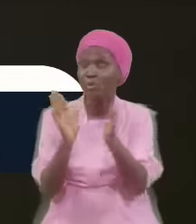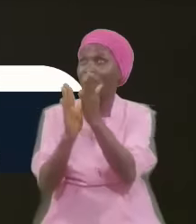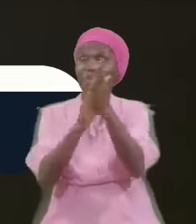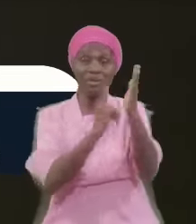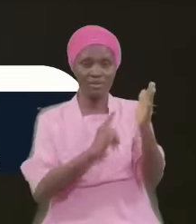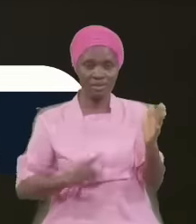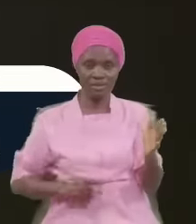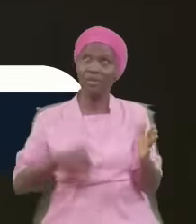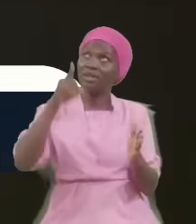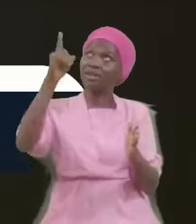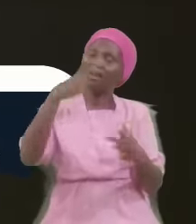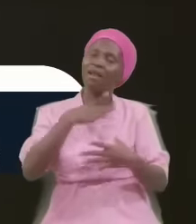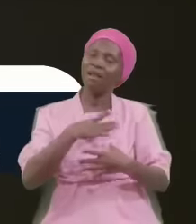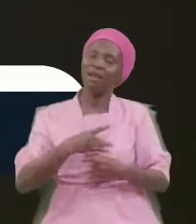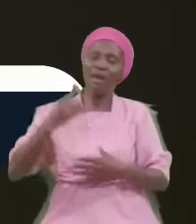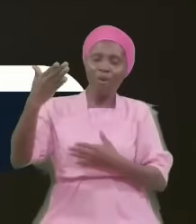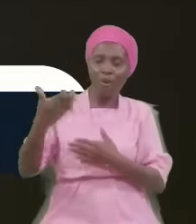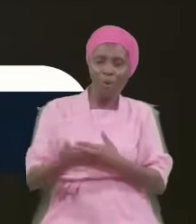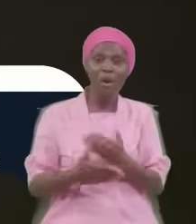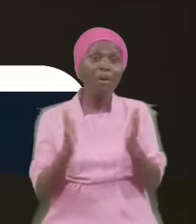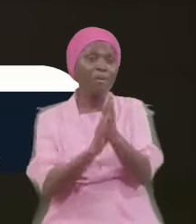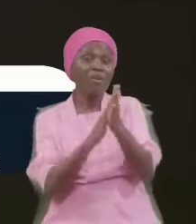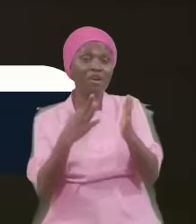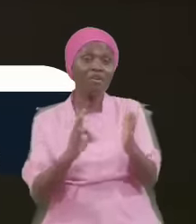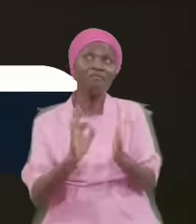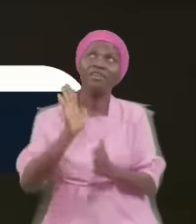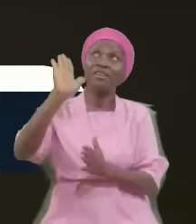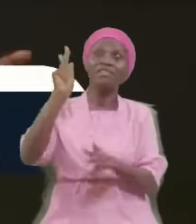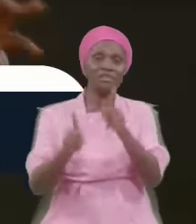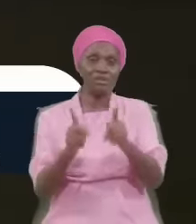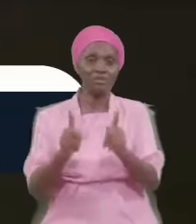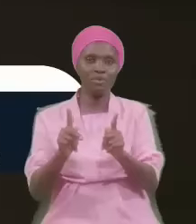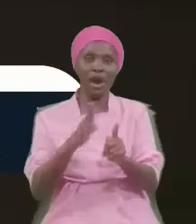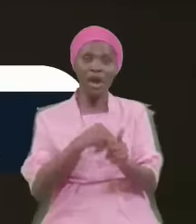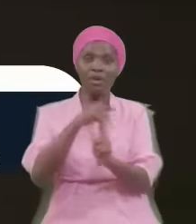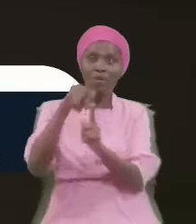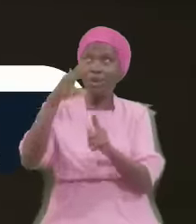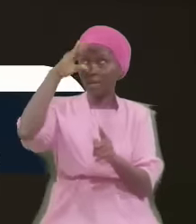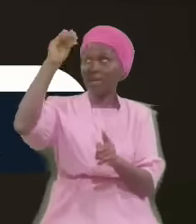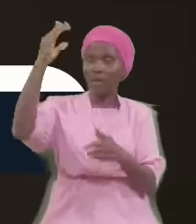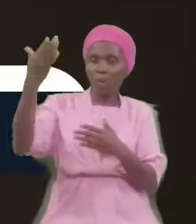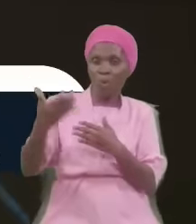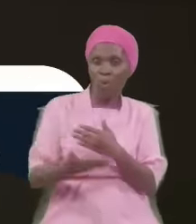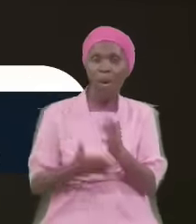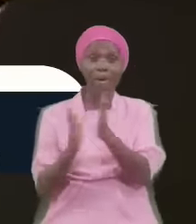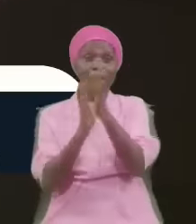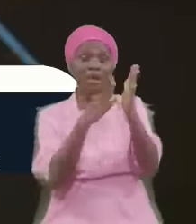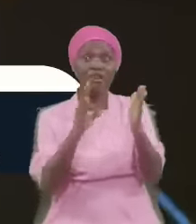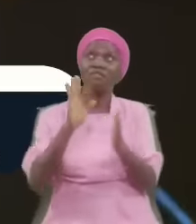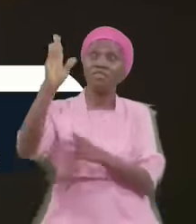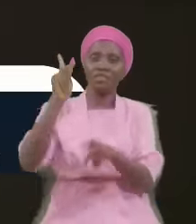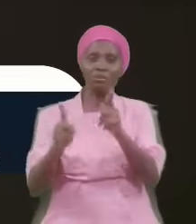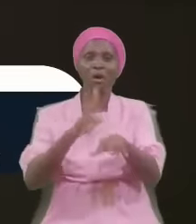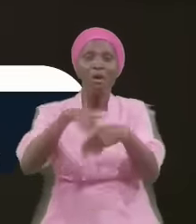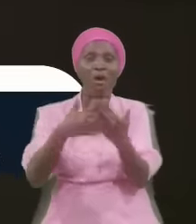the praises of his people. And when he inhabits the praises of his people, all your prison doors